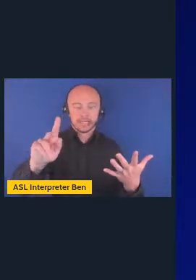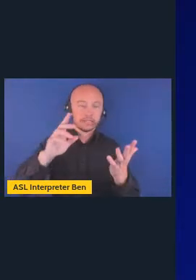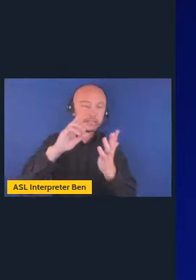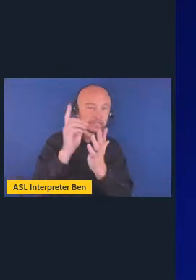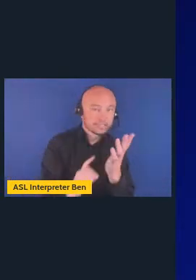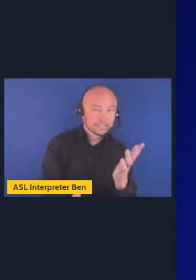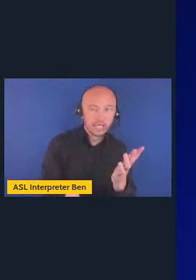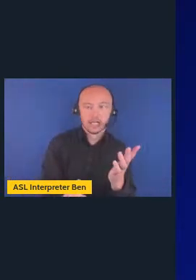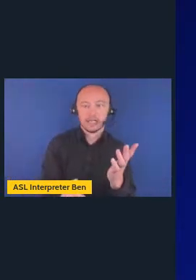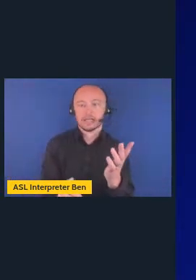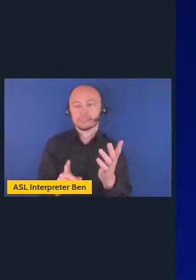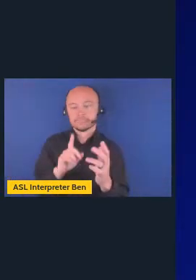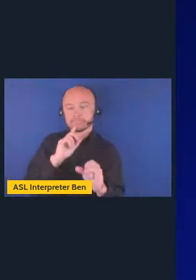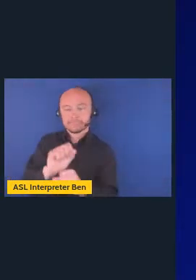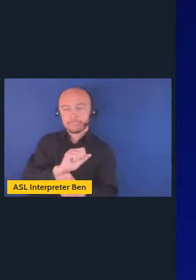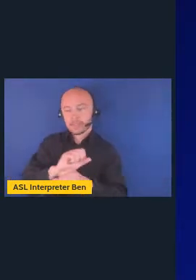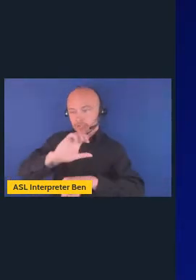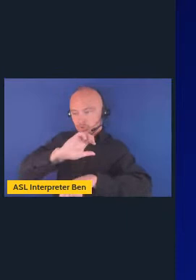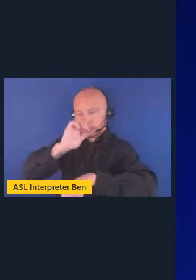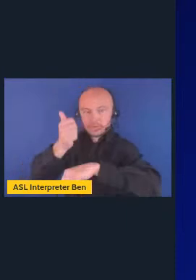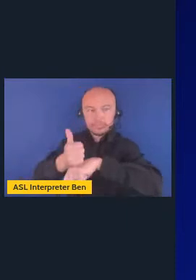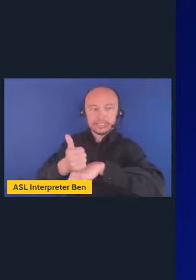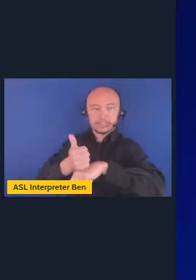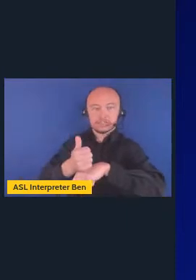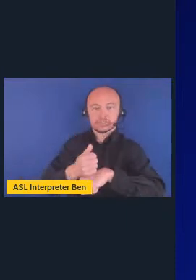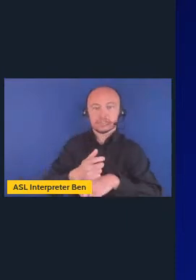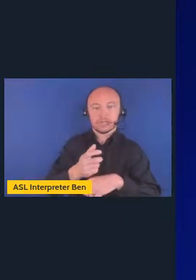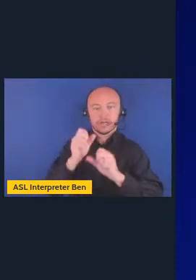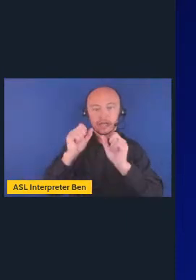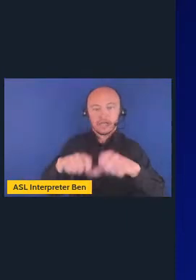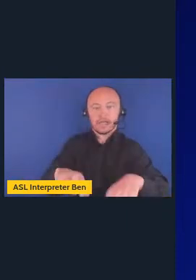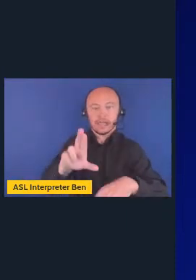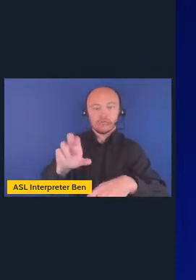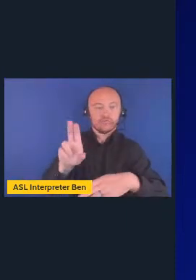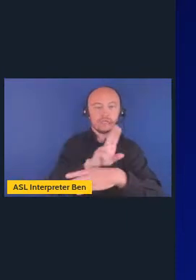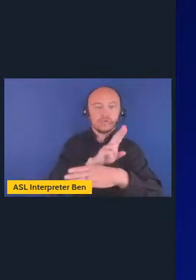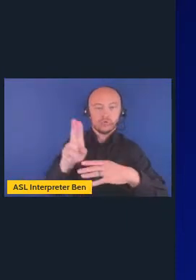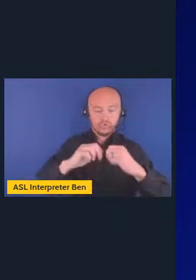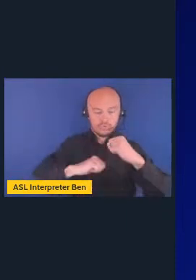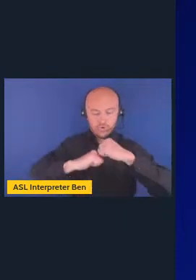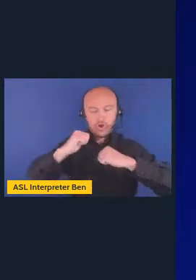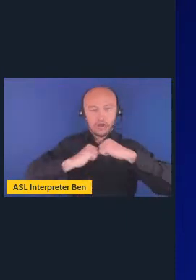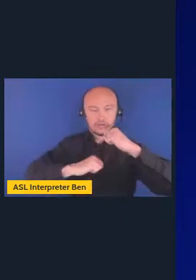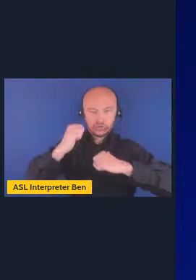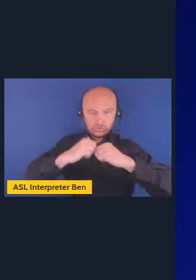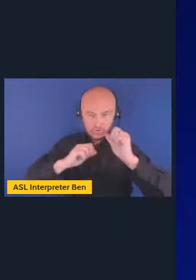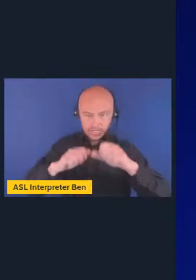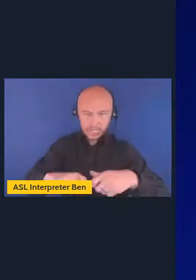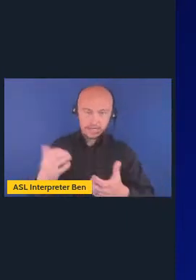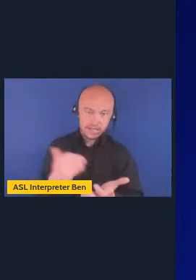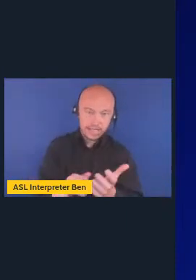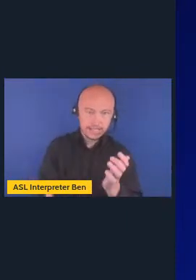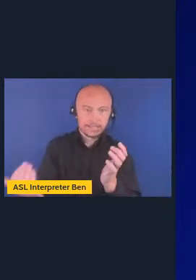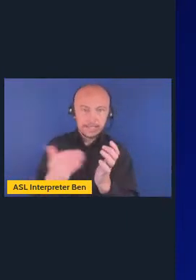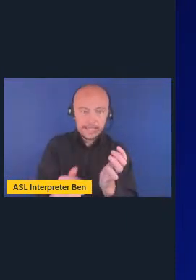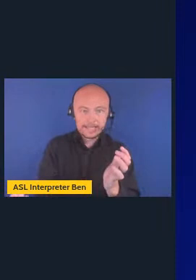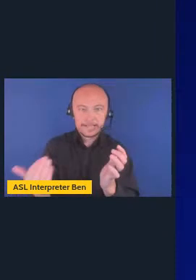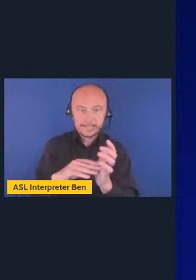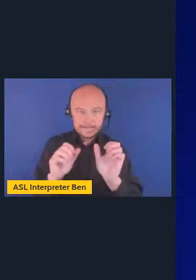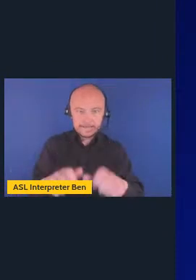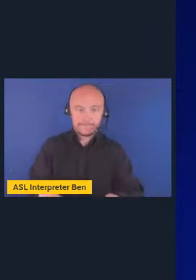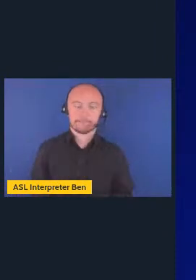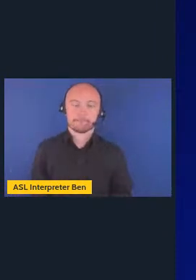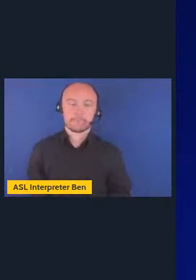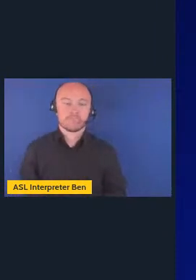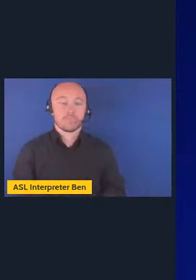to actual implementation, and you have this reusable set of constructs that you can use over and over again. Your